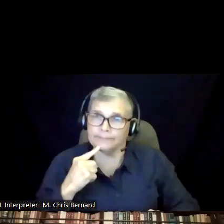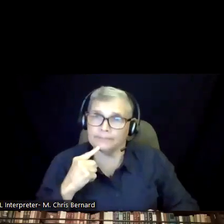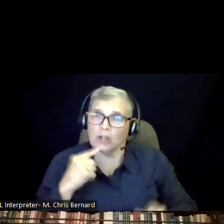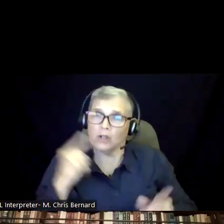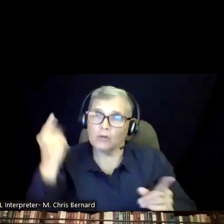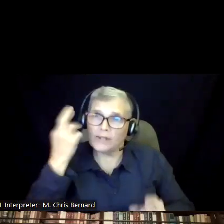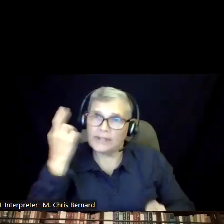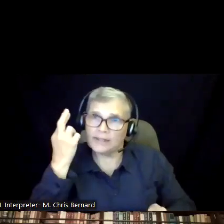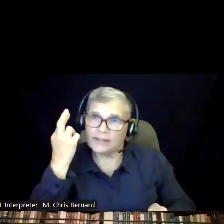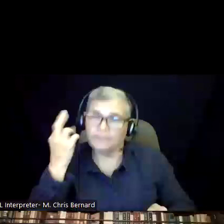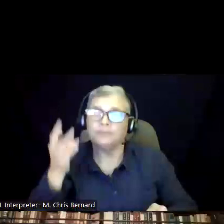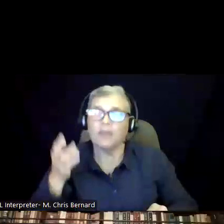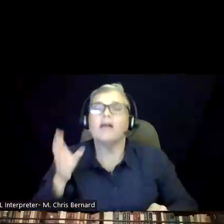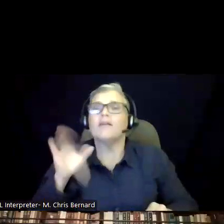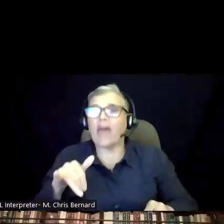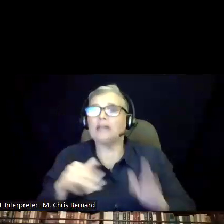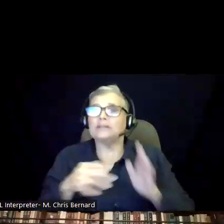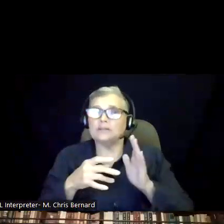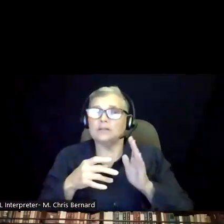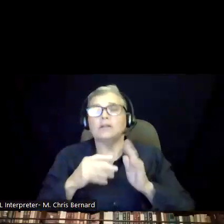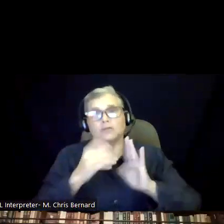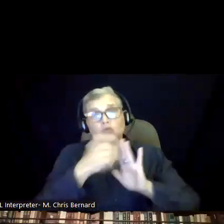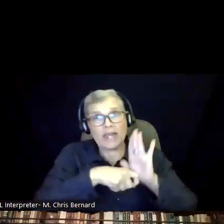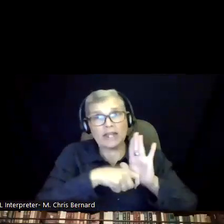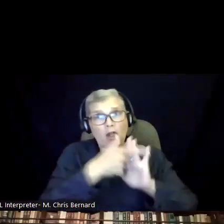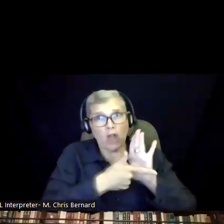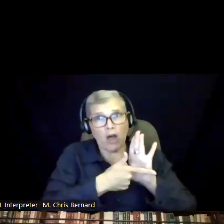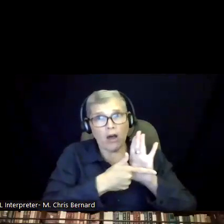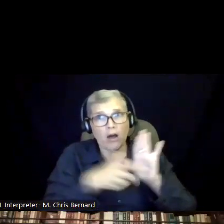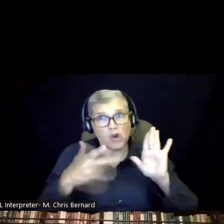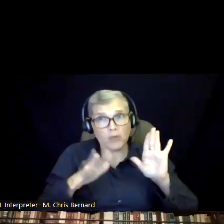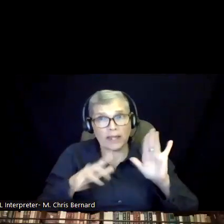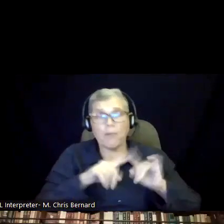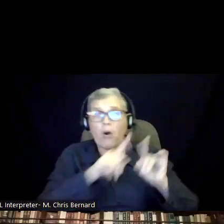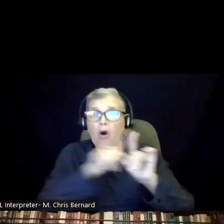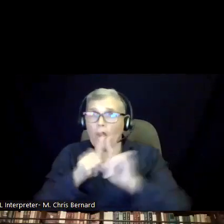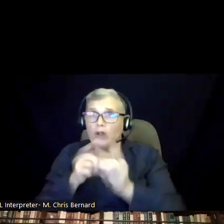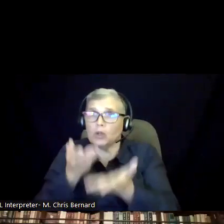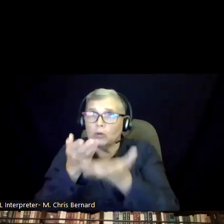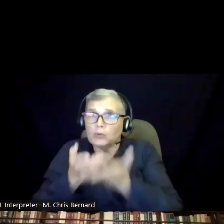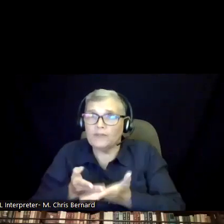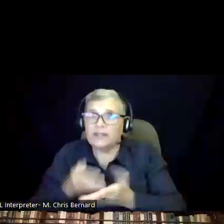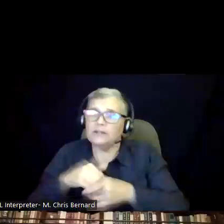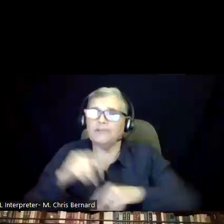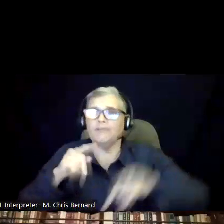Generally speaking, that's embodied in the law, but it's also embodied in various ethical